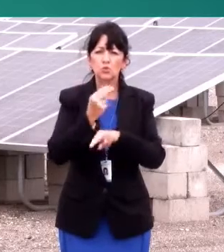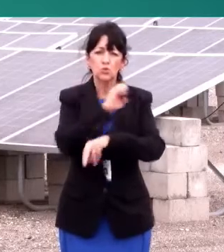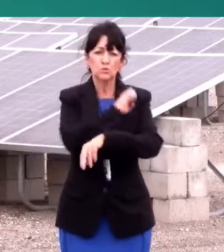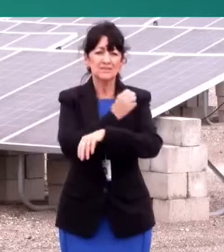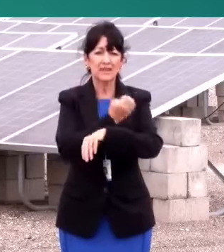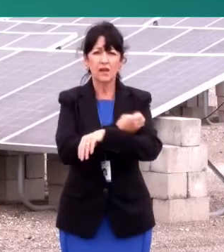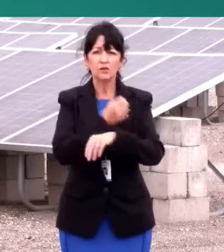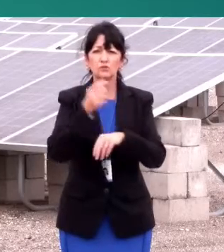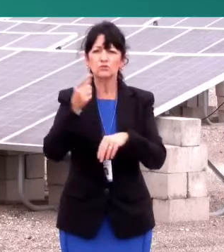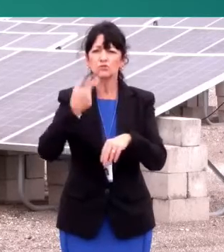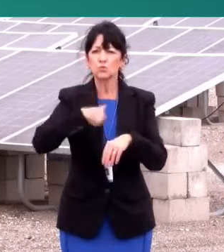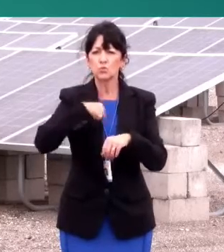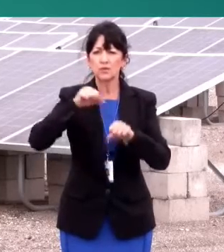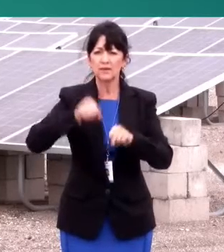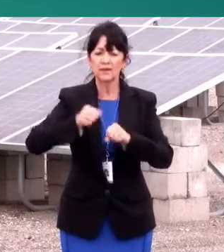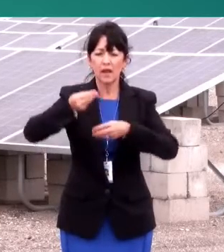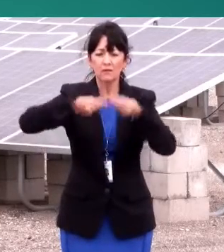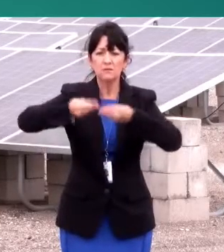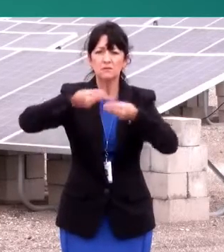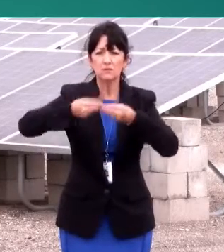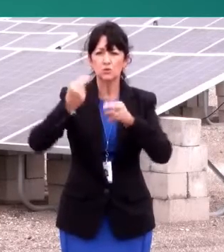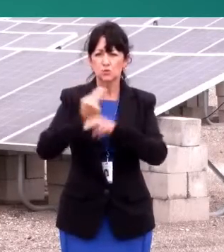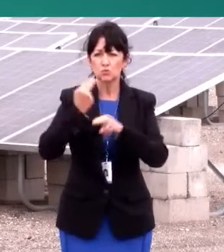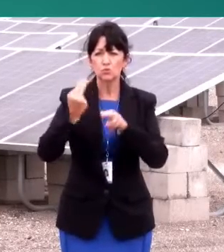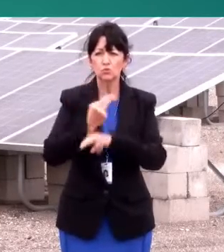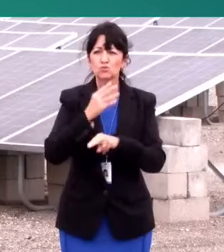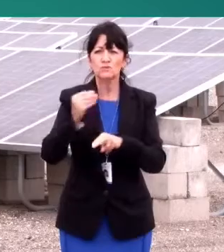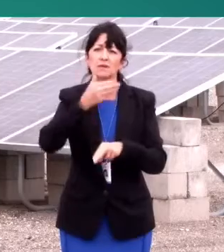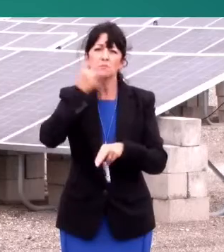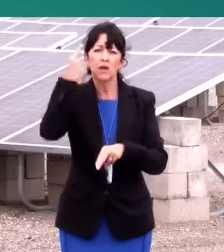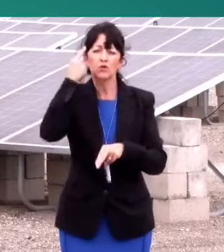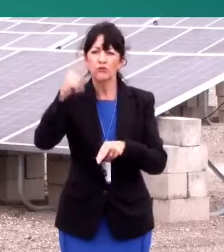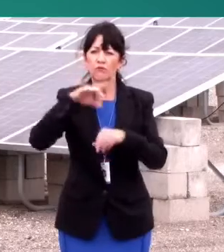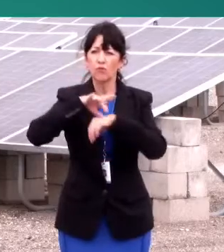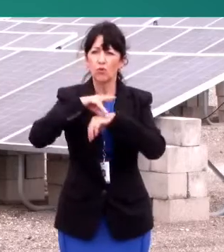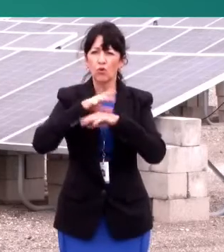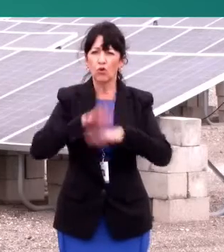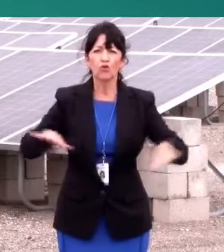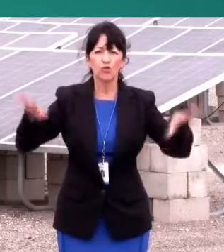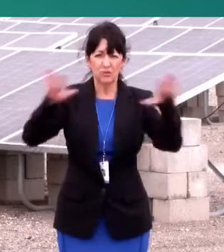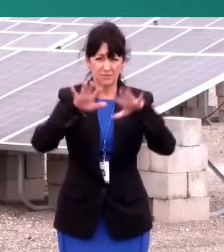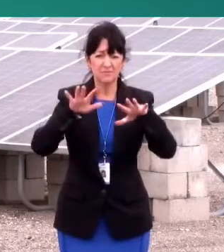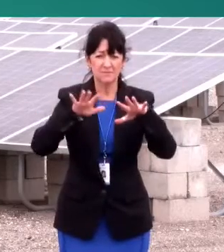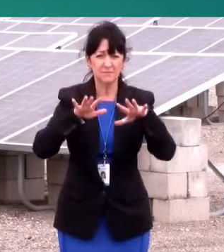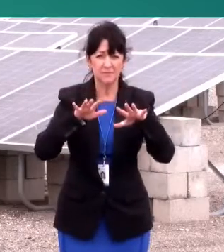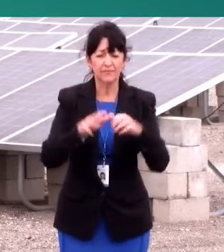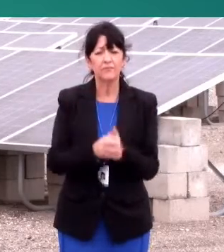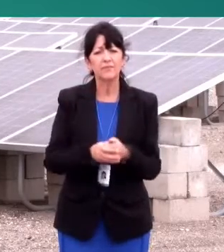of renewable energy. But it really is also about environmental justice. Those who have the